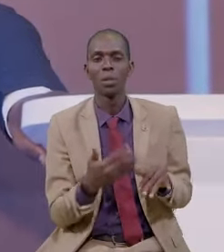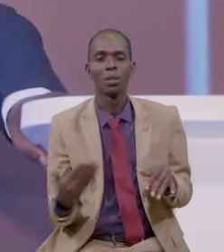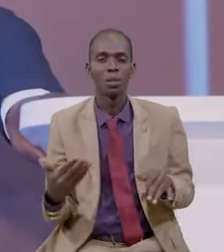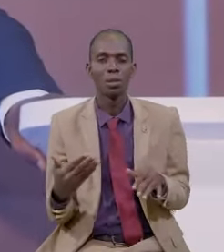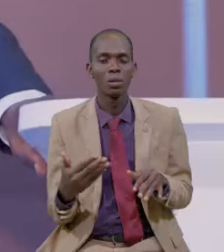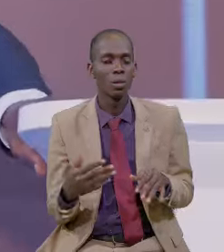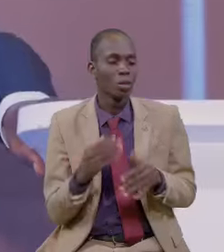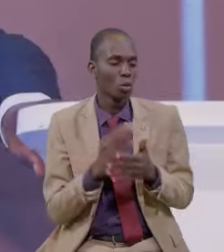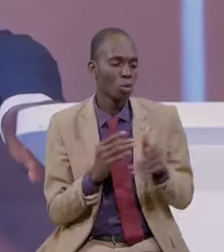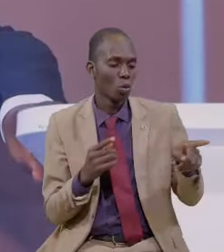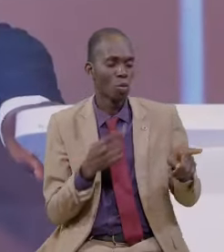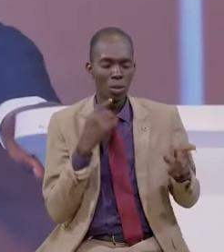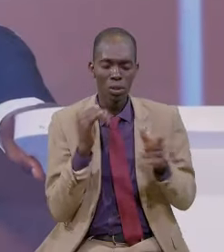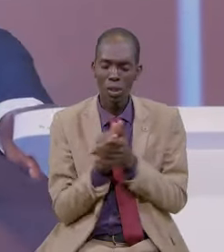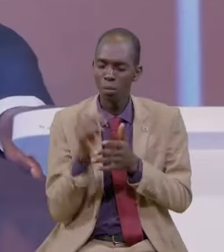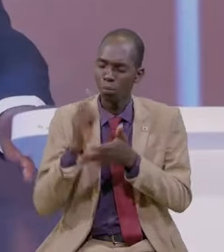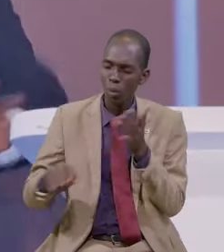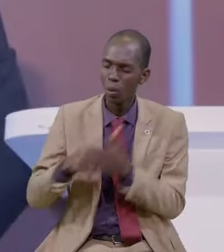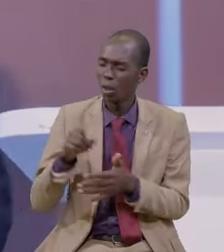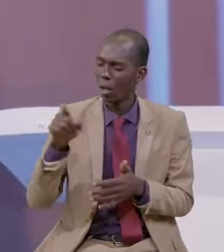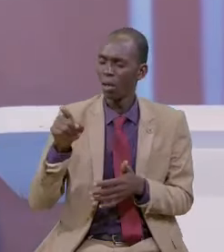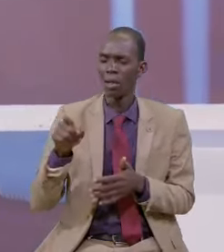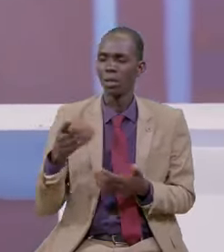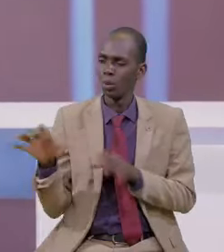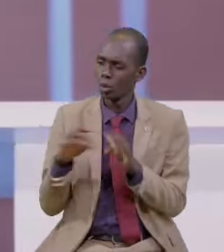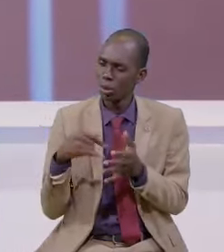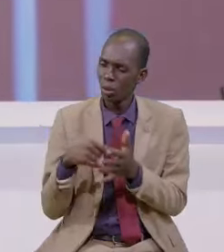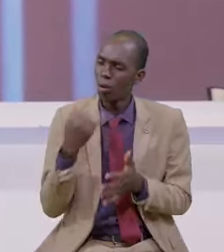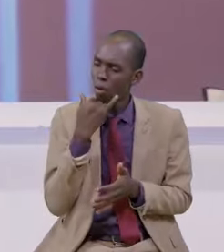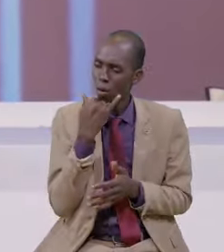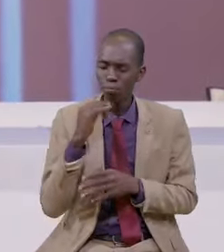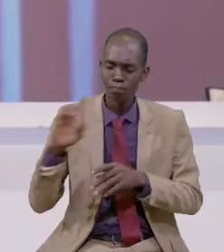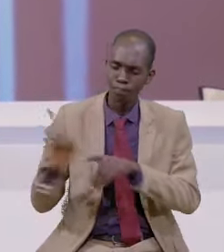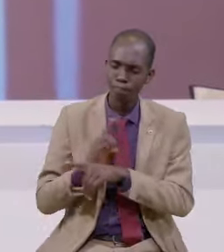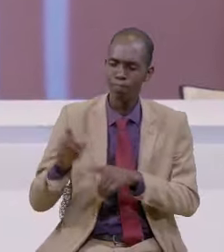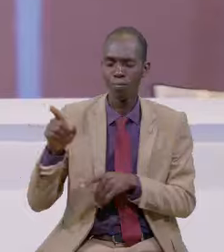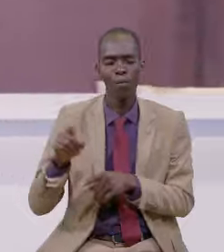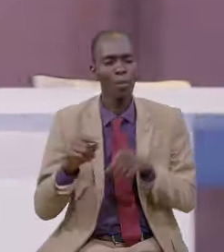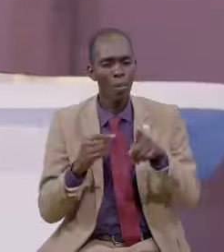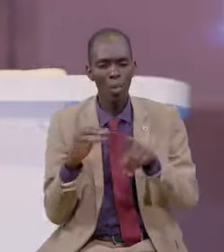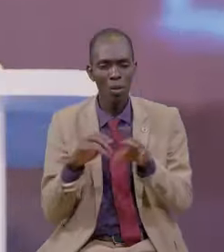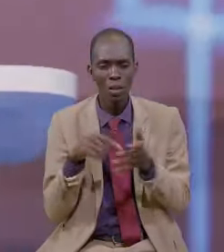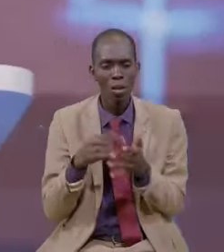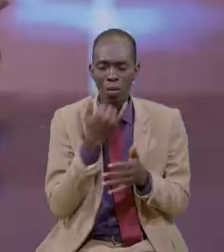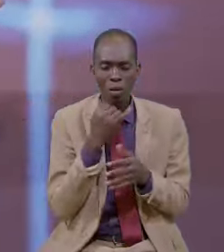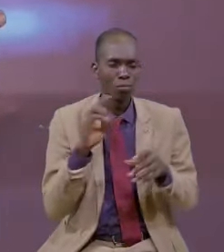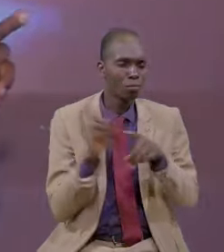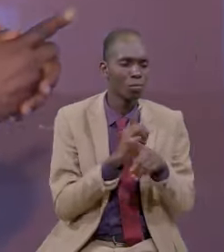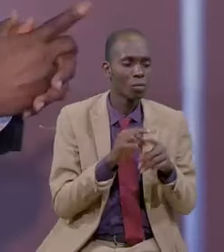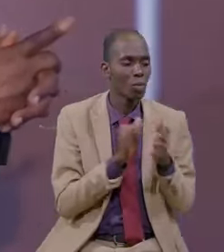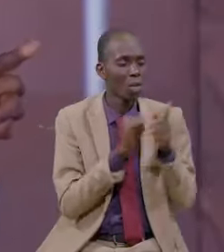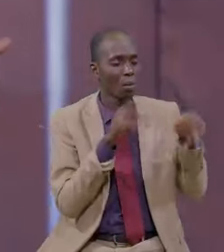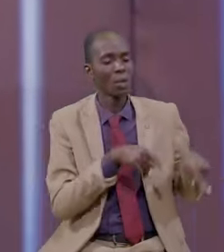this, discipline. You did this, discipline. And the fellow is disciplining church members. He